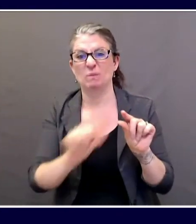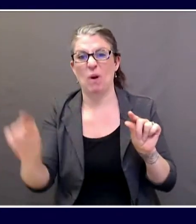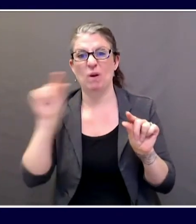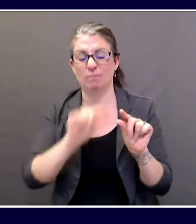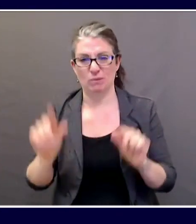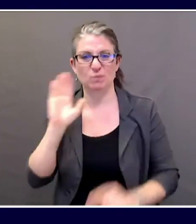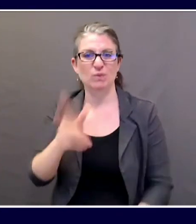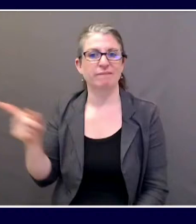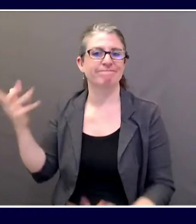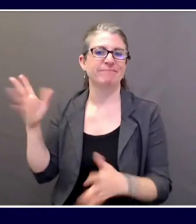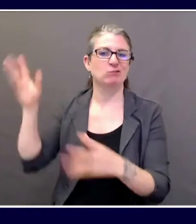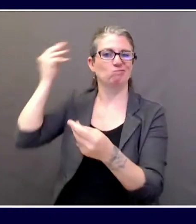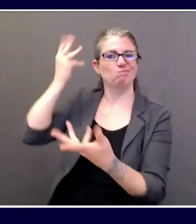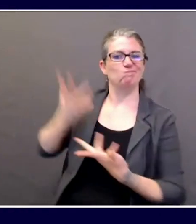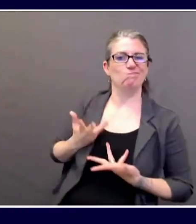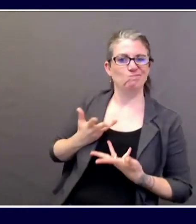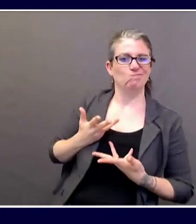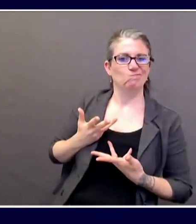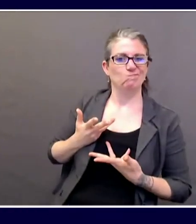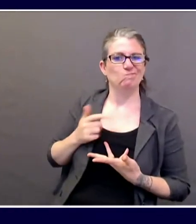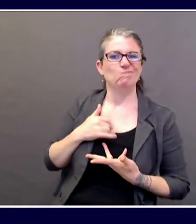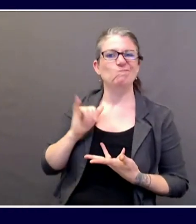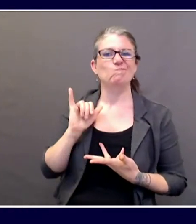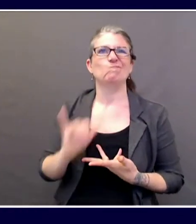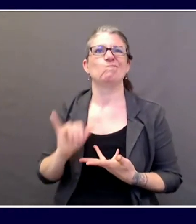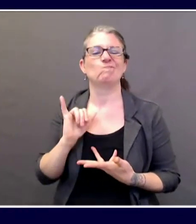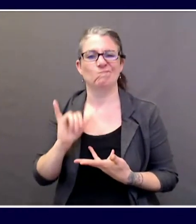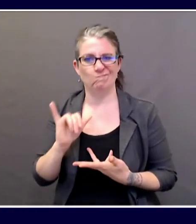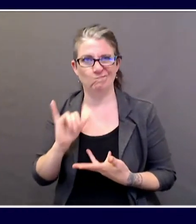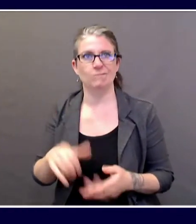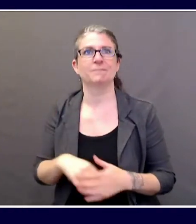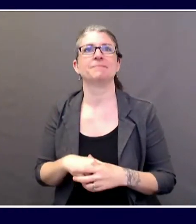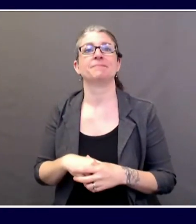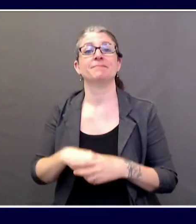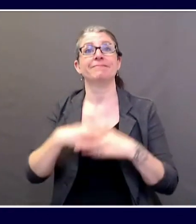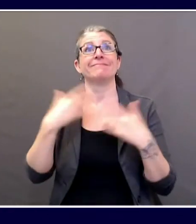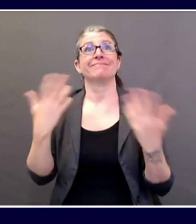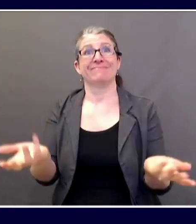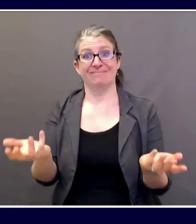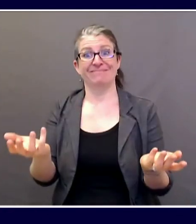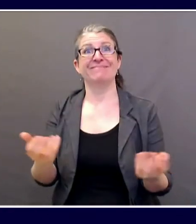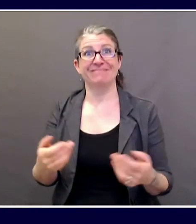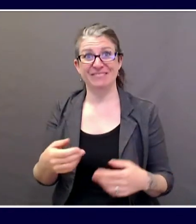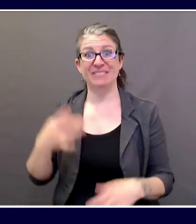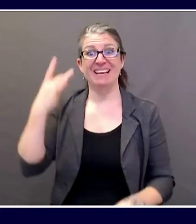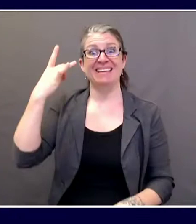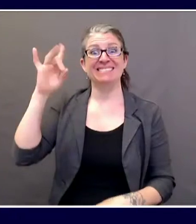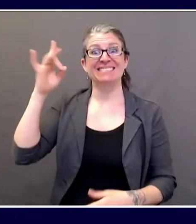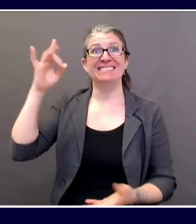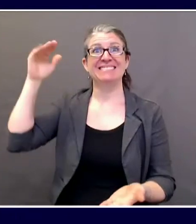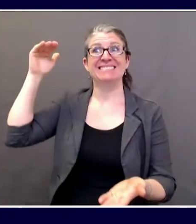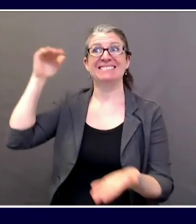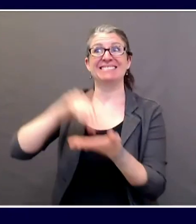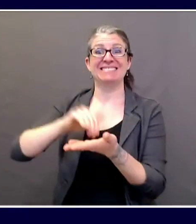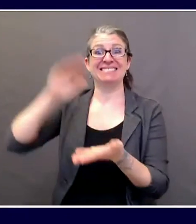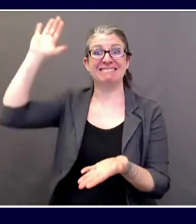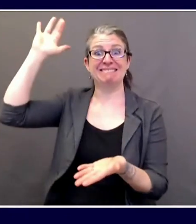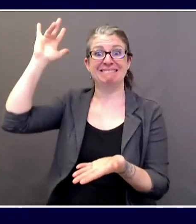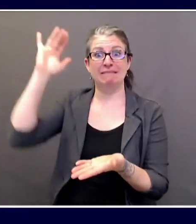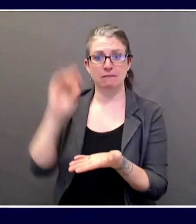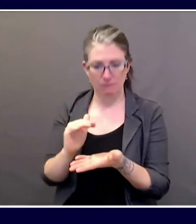some groups that would like to be out there, out in the field doing vaccinations, like EMS clinicians, may not be receiving